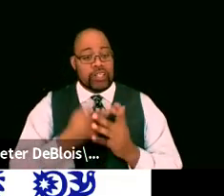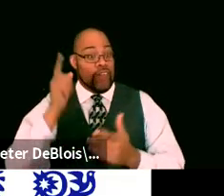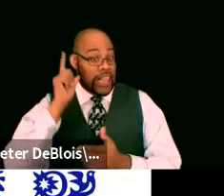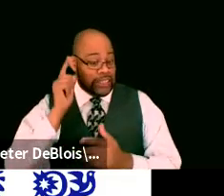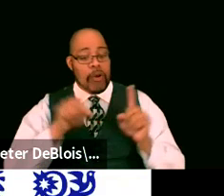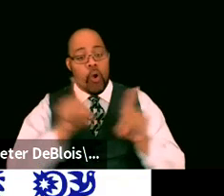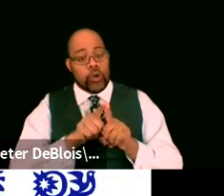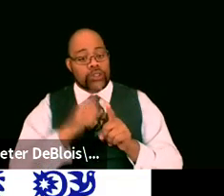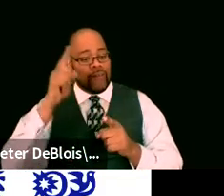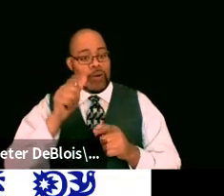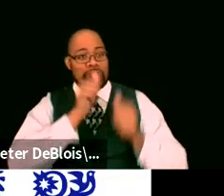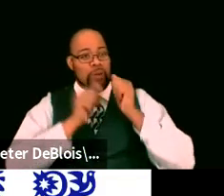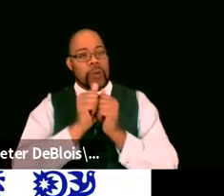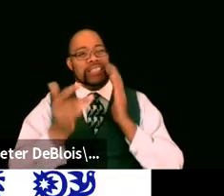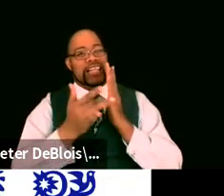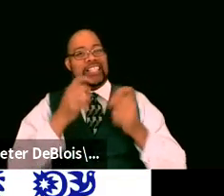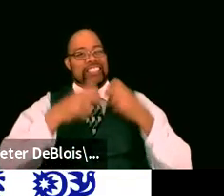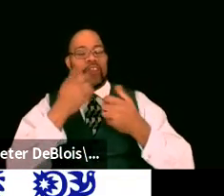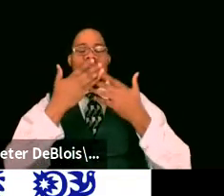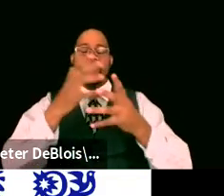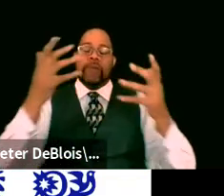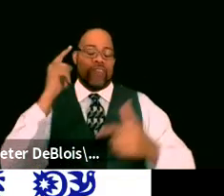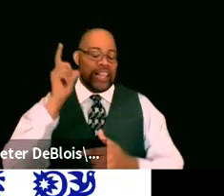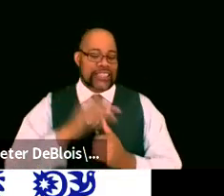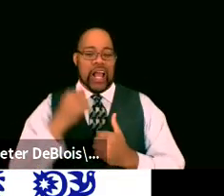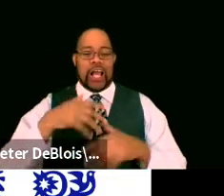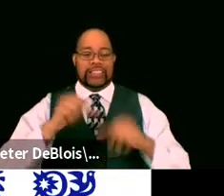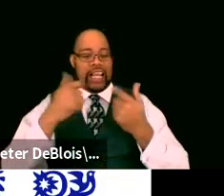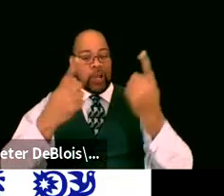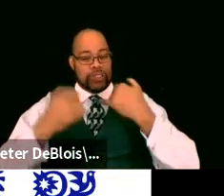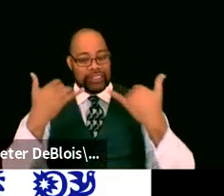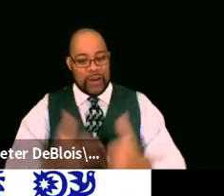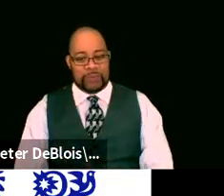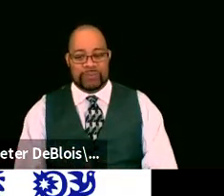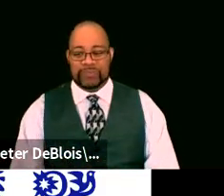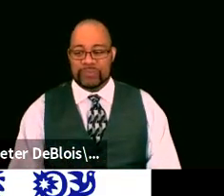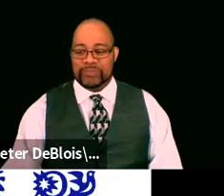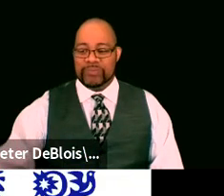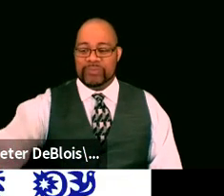but also for putting up with technical difficulties. So thank you very much for listening, and I'll take any questions now.